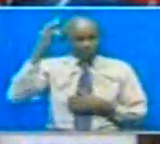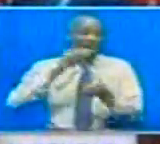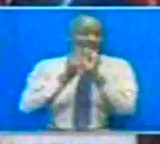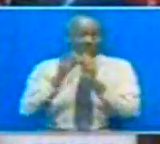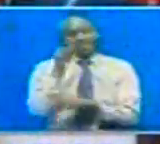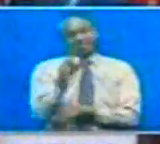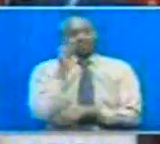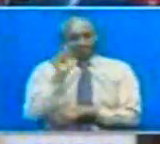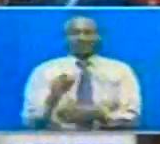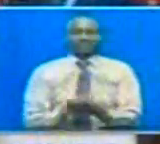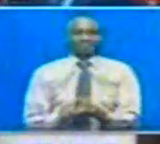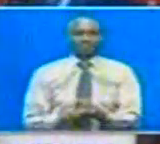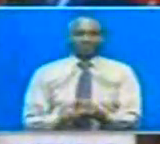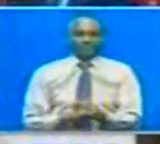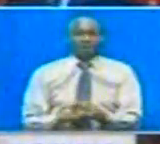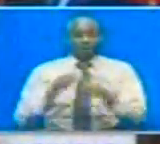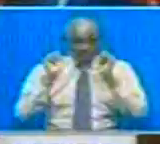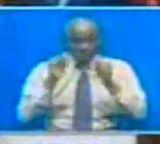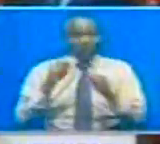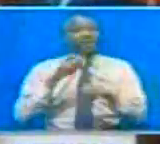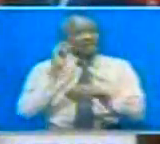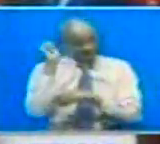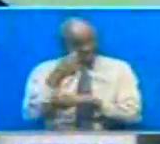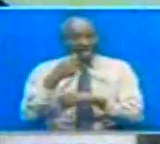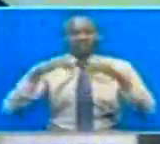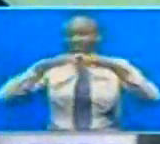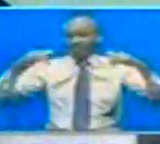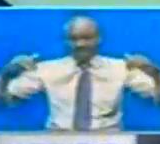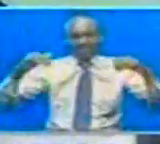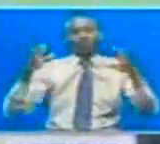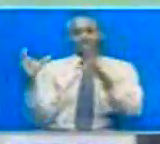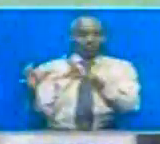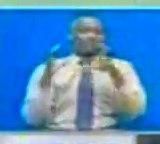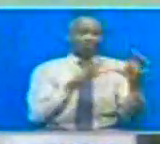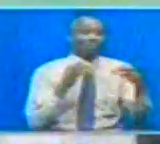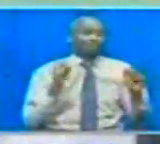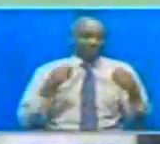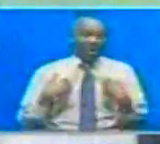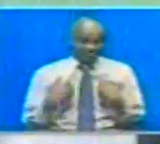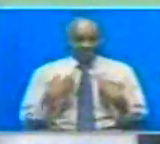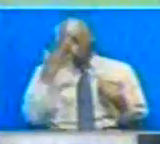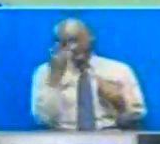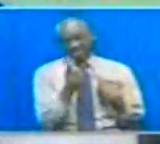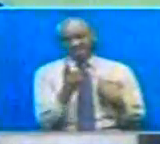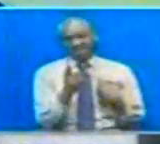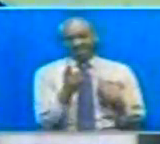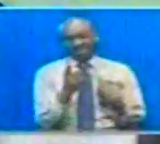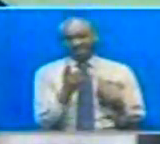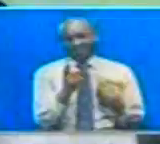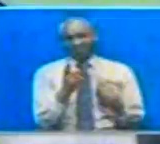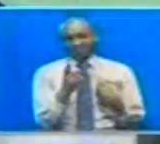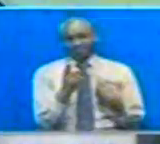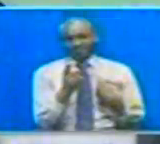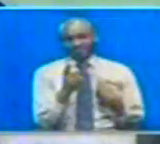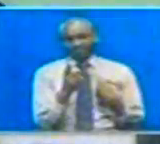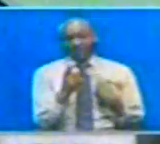Act. The nation is likely to remain divided, and on the strength of a